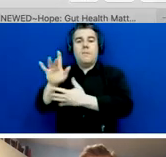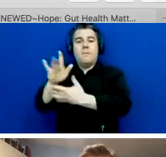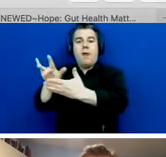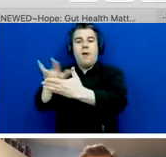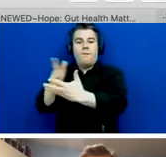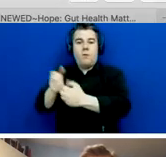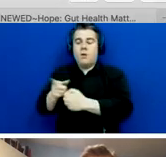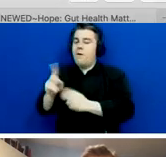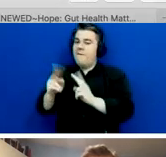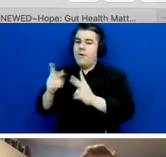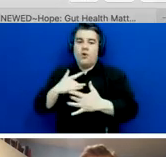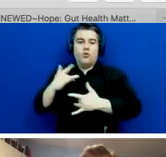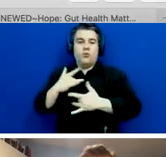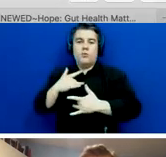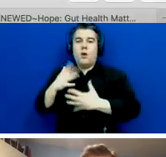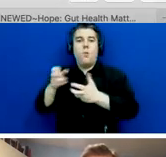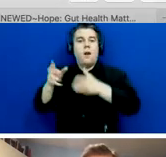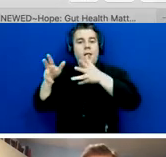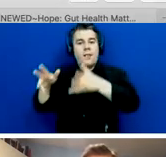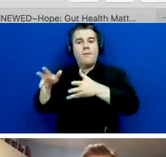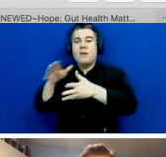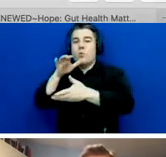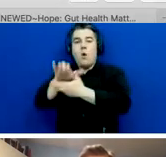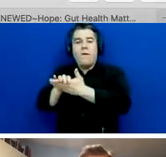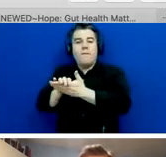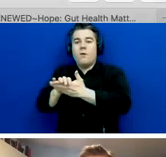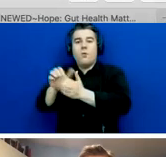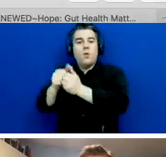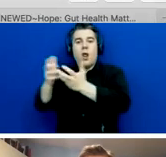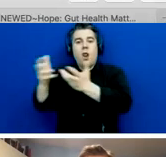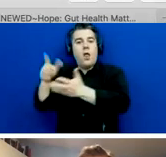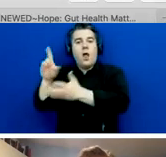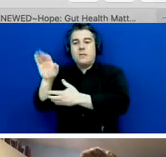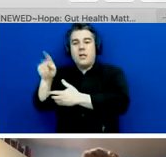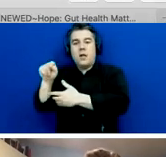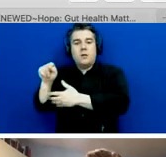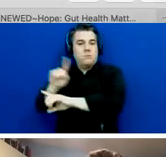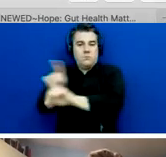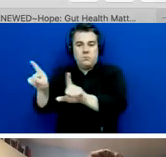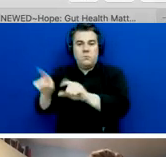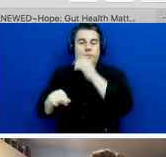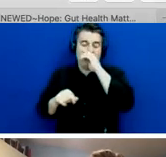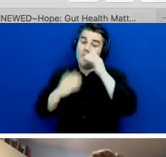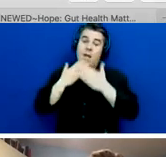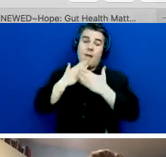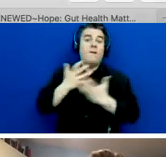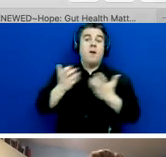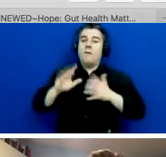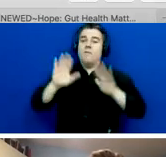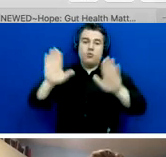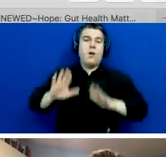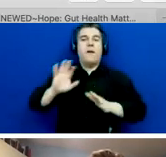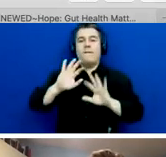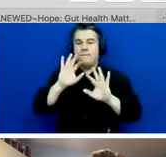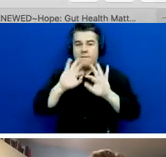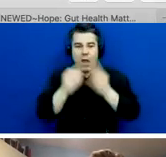concerned about leaving his wife with a lot of debt. Thankfully, he had a lot of amazing friends and family who pitched in